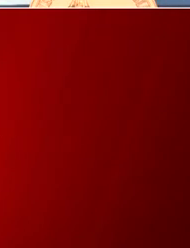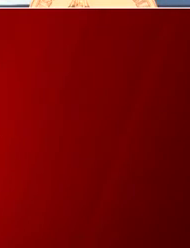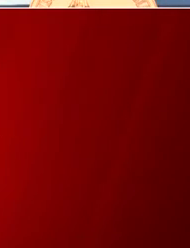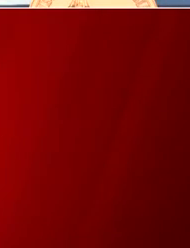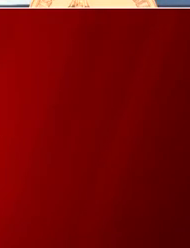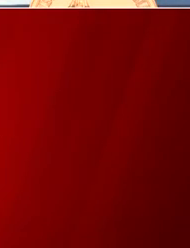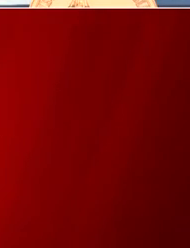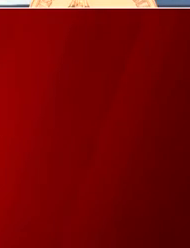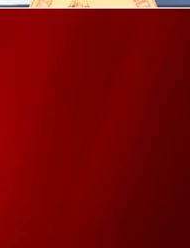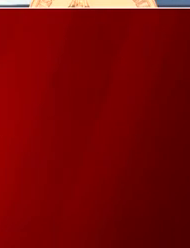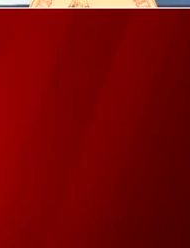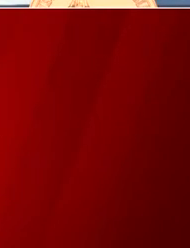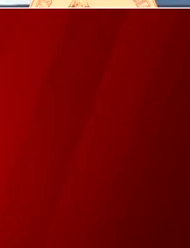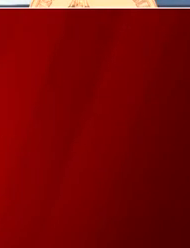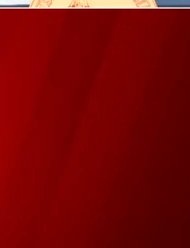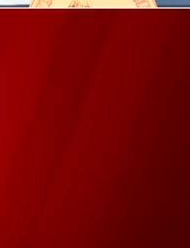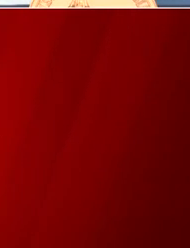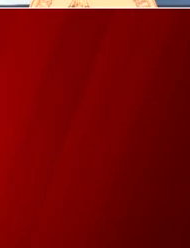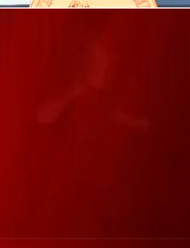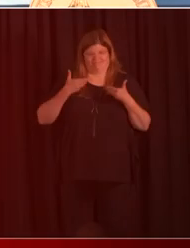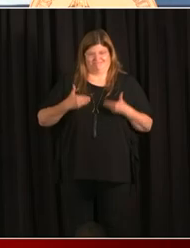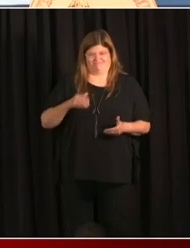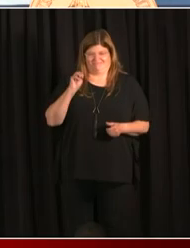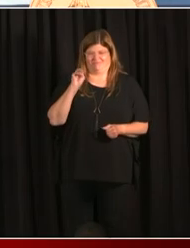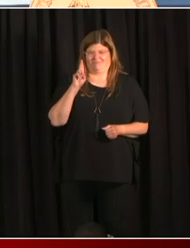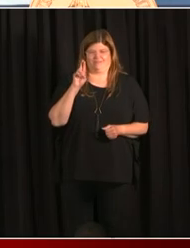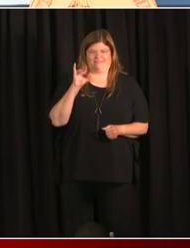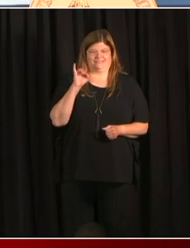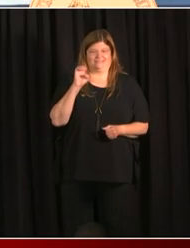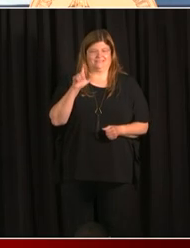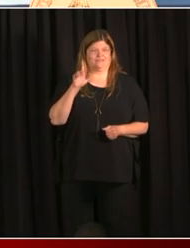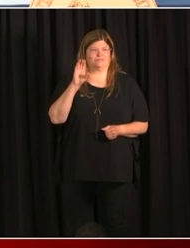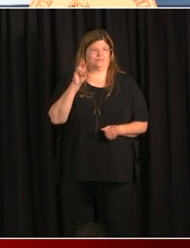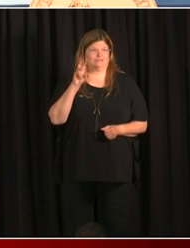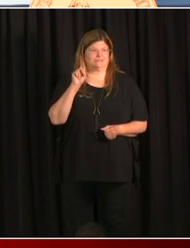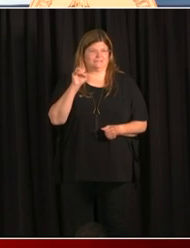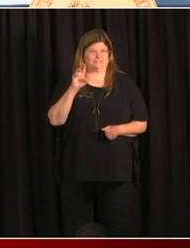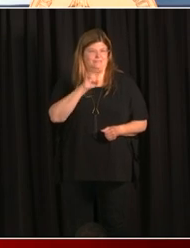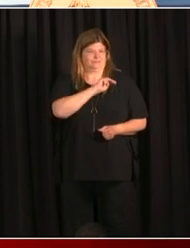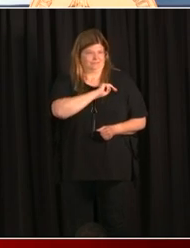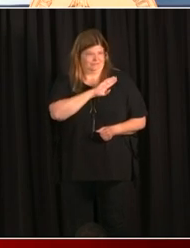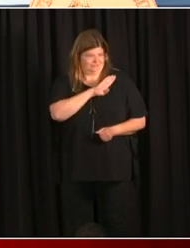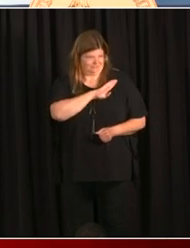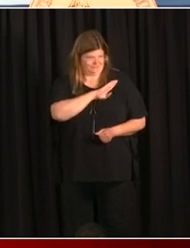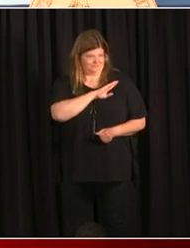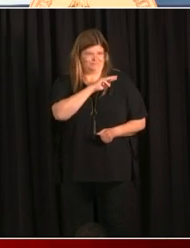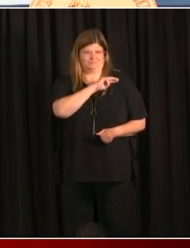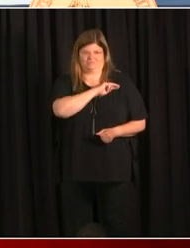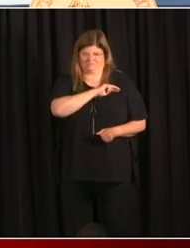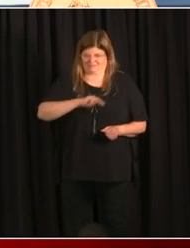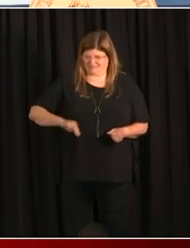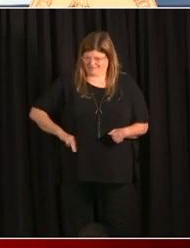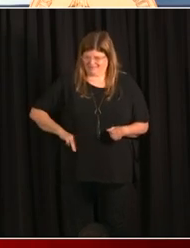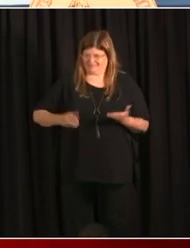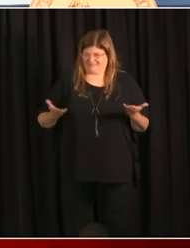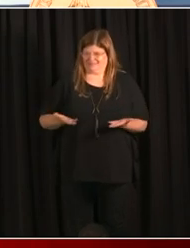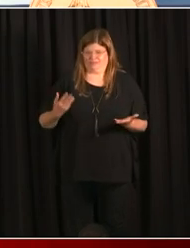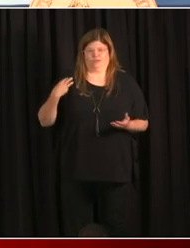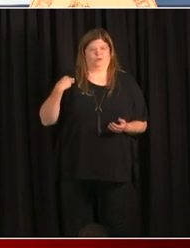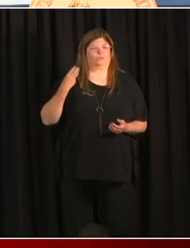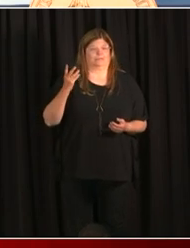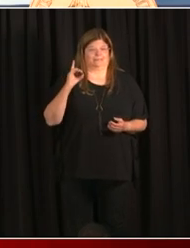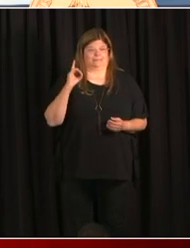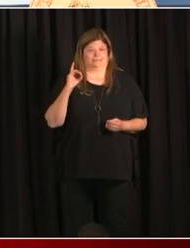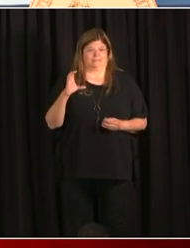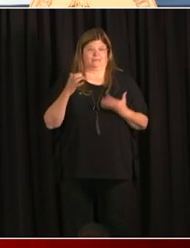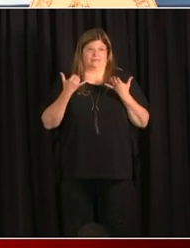Good morning, everyone. I'm Muriel Bowser. I'm the mayor of Washington, D.C. Today, I am providing an update